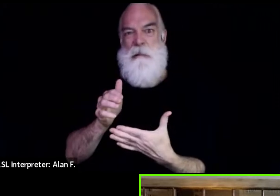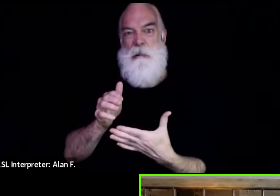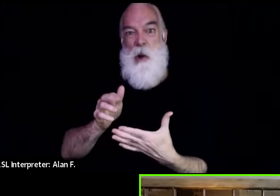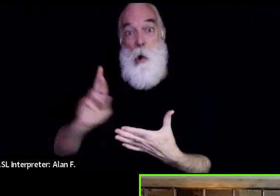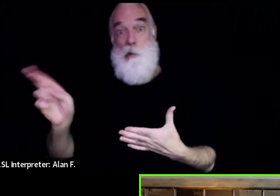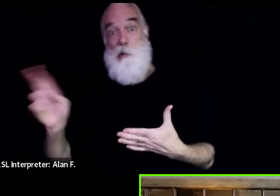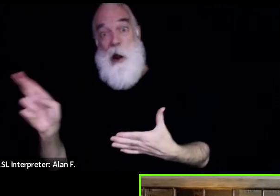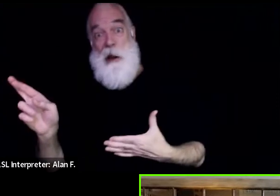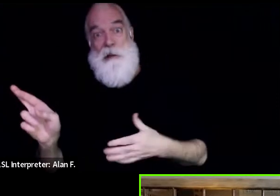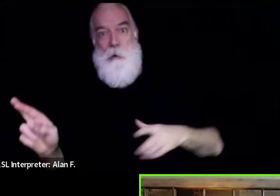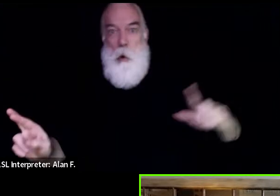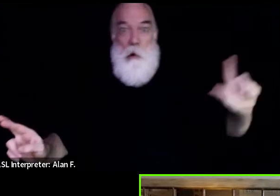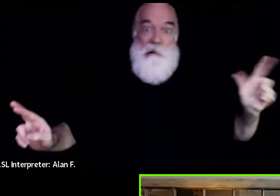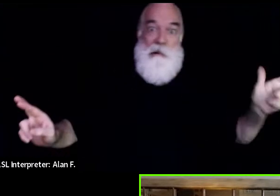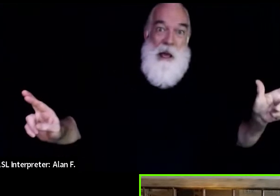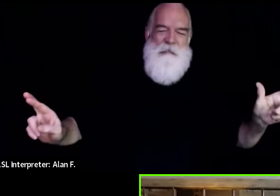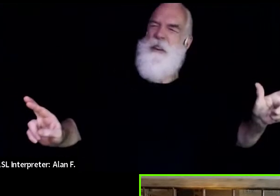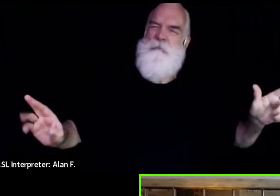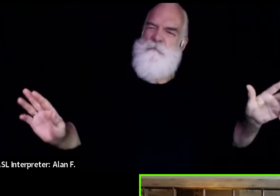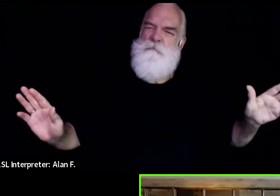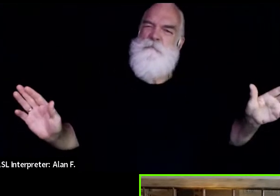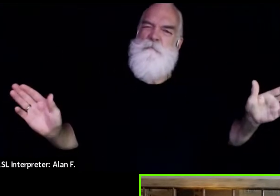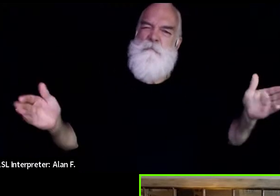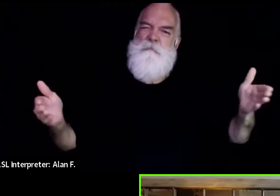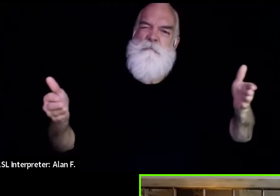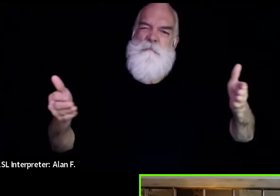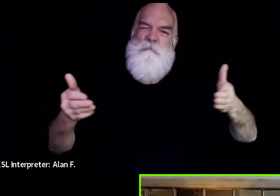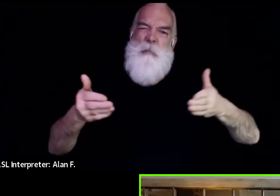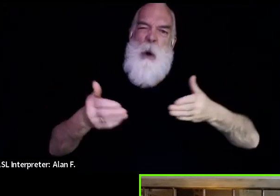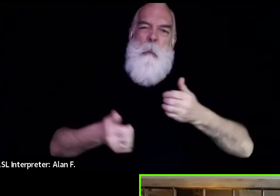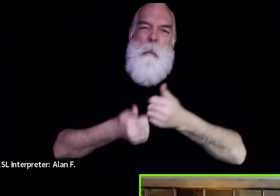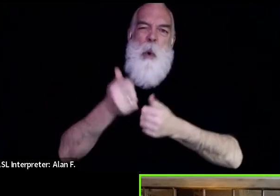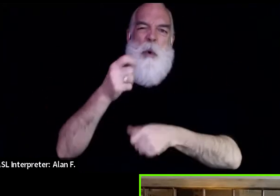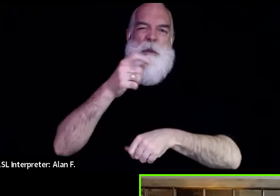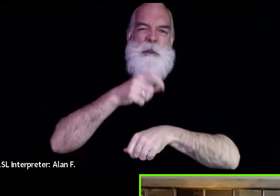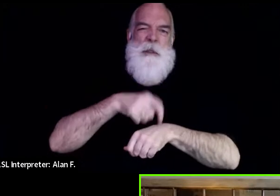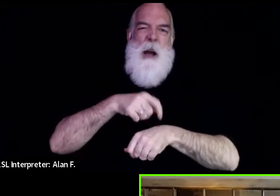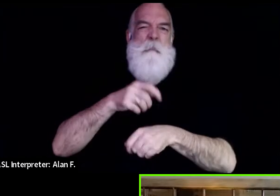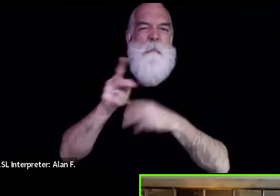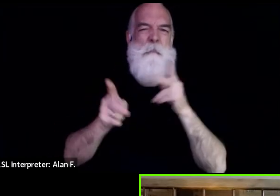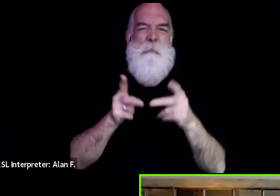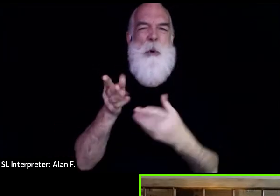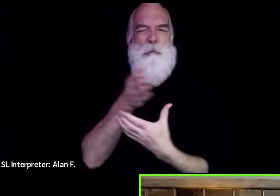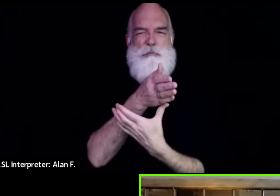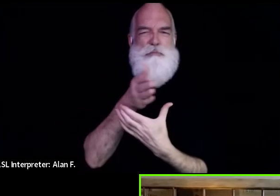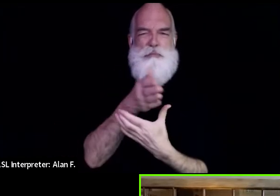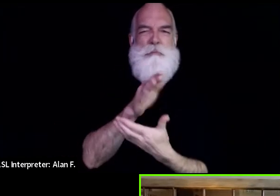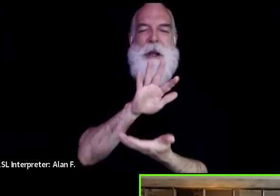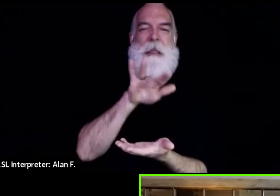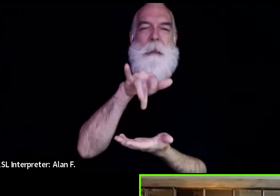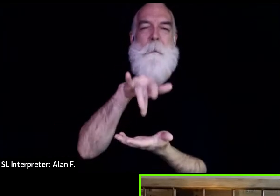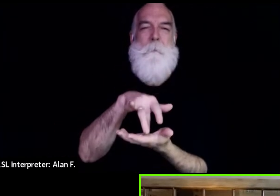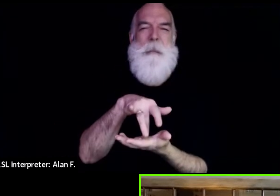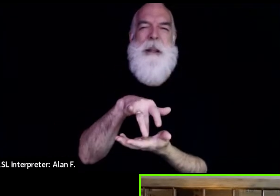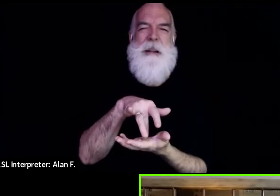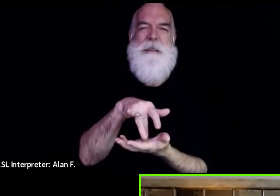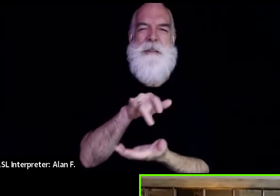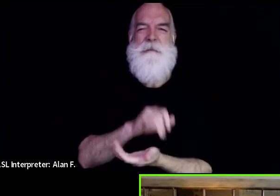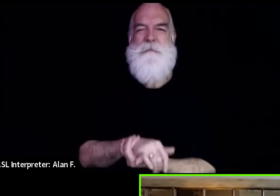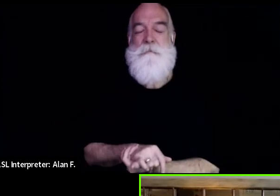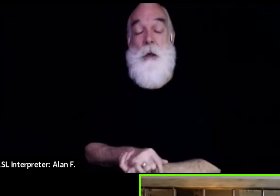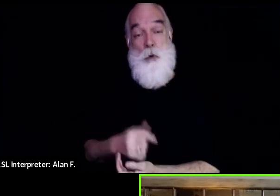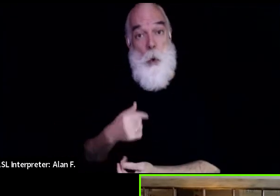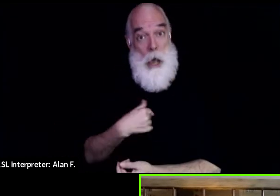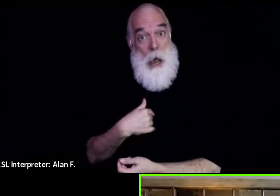my term as mayor and my exit as mayor, I was able to put a lot of energy into both.